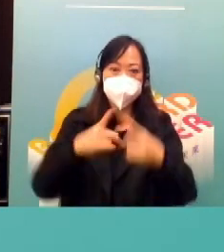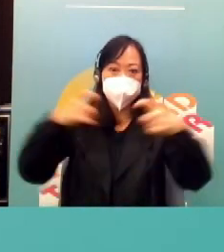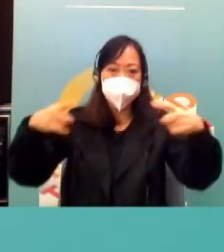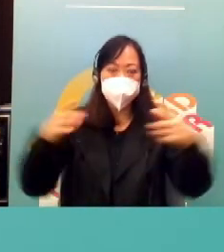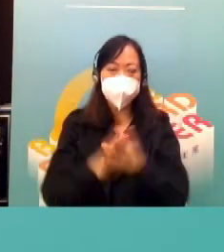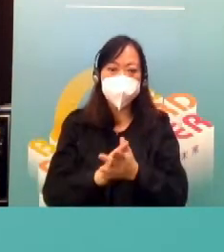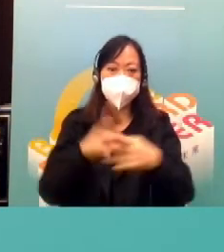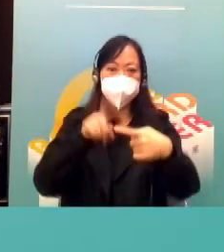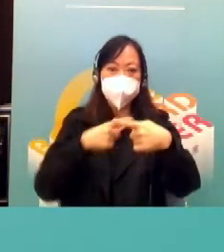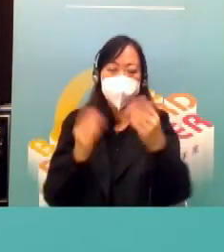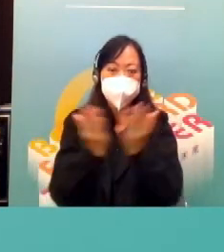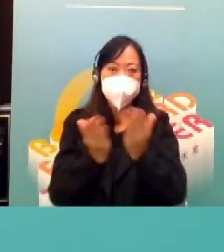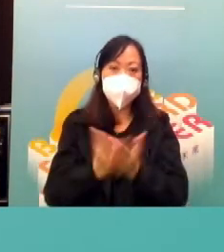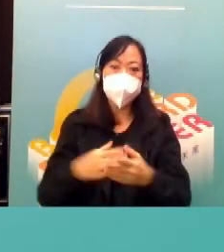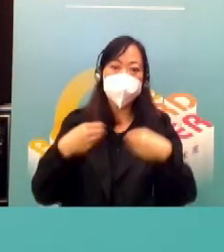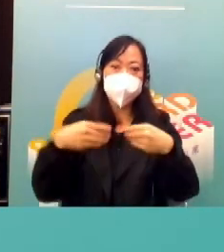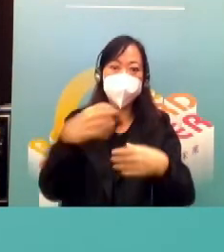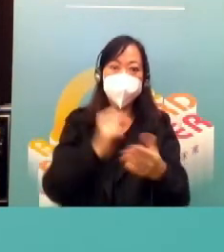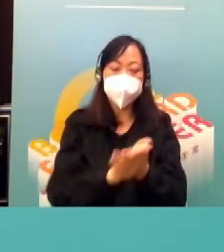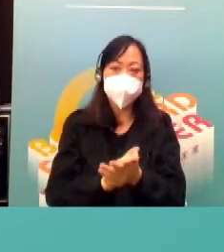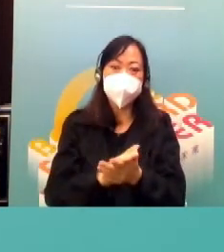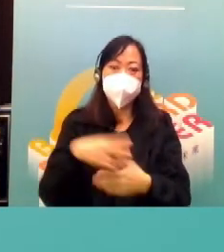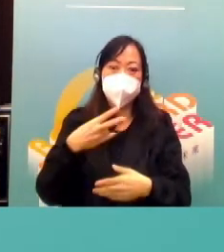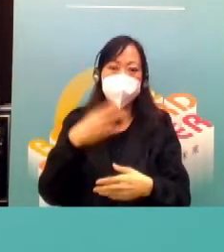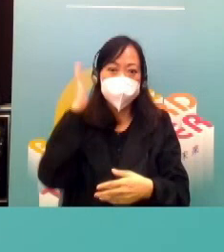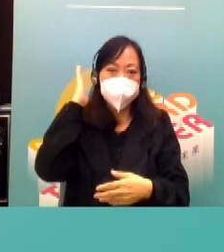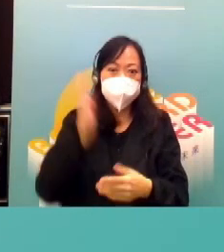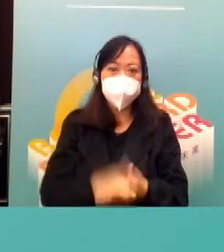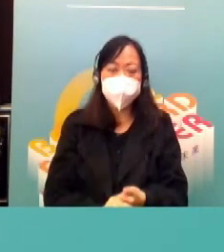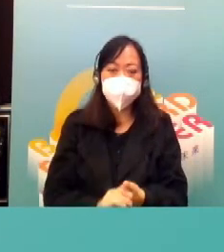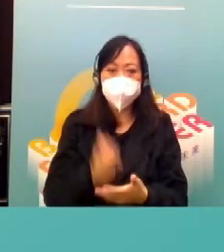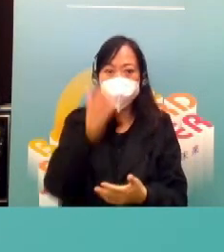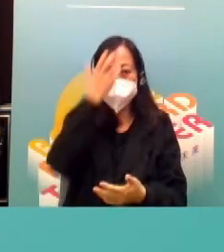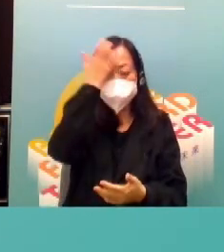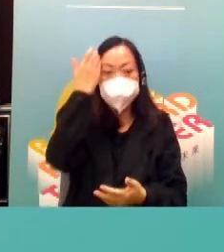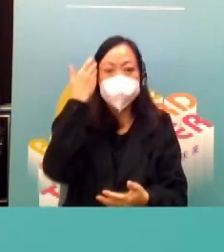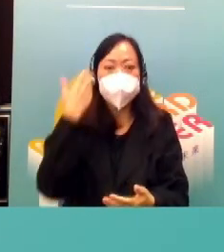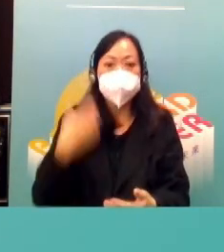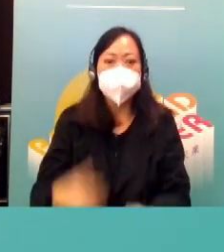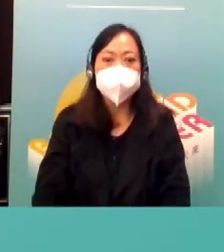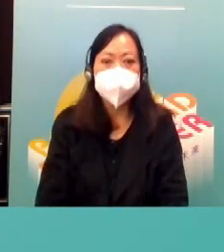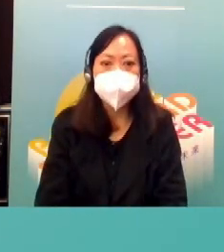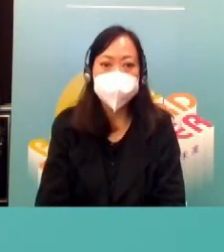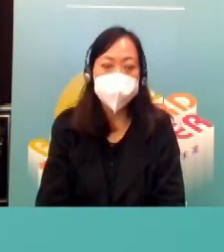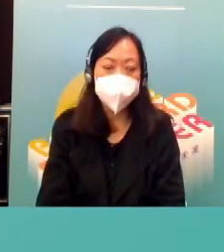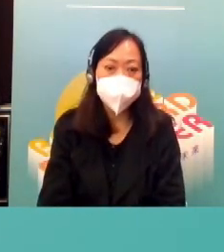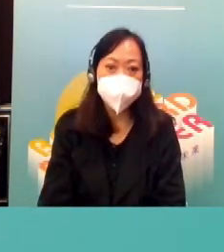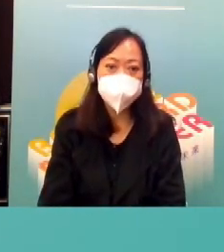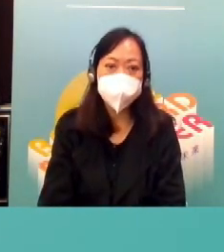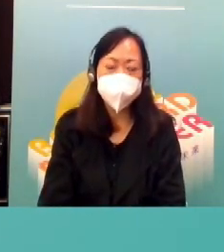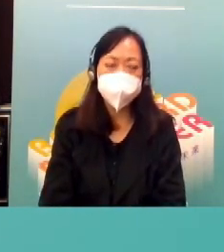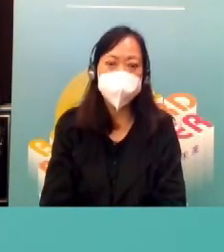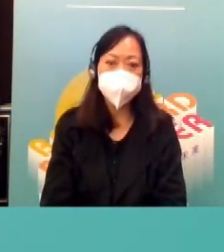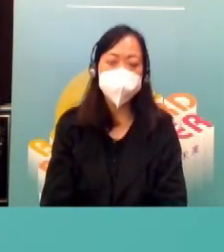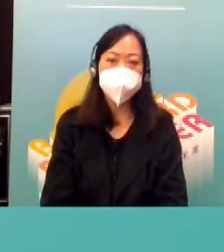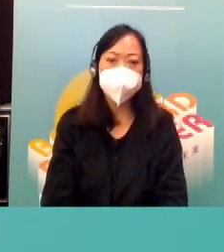it surprising that Dr. Alex Lam is not sitting here. It's because of some personal health reason he could not join us today.